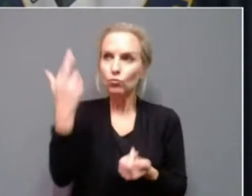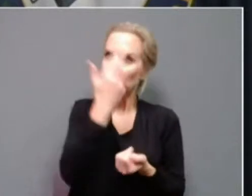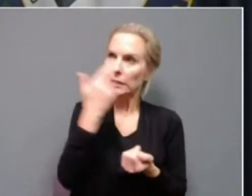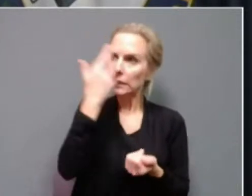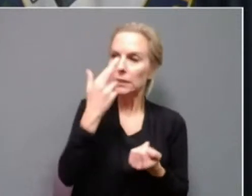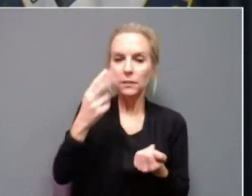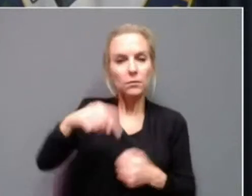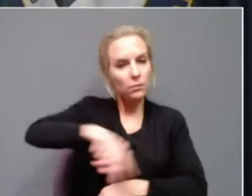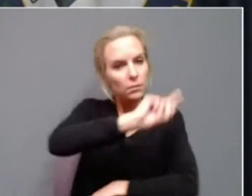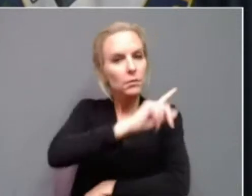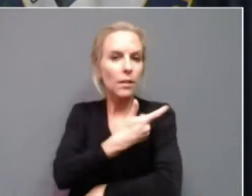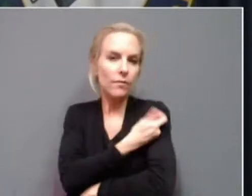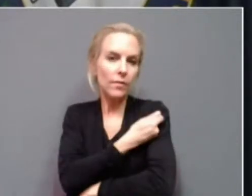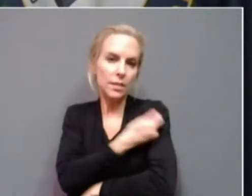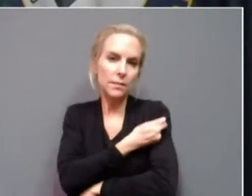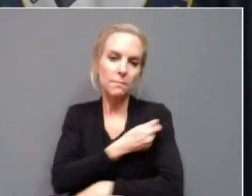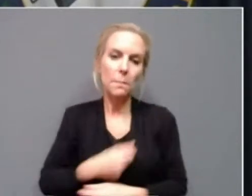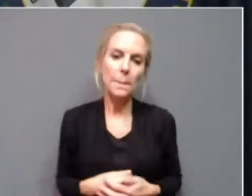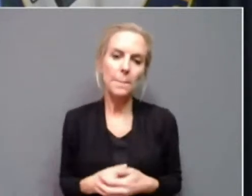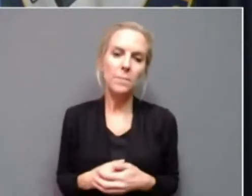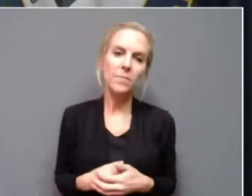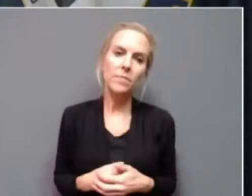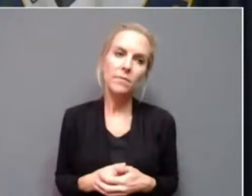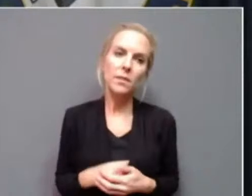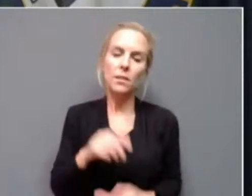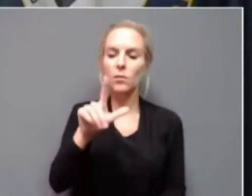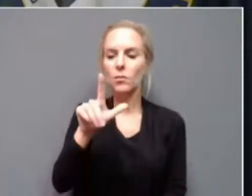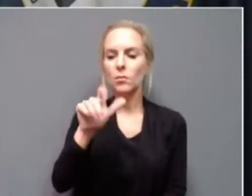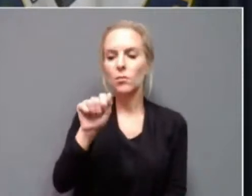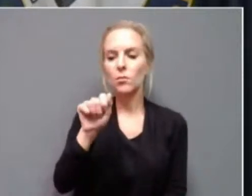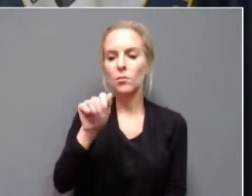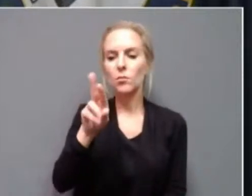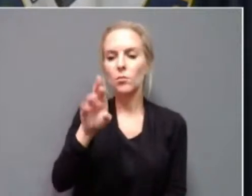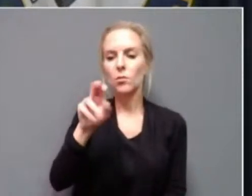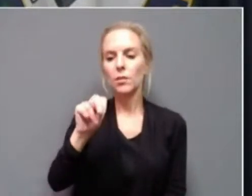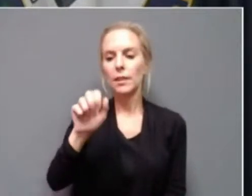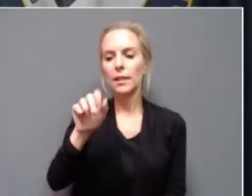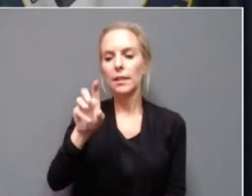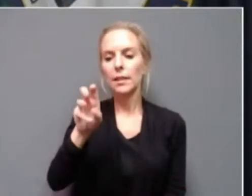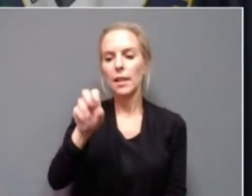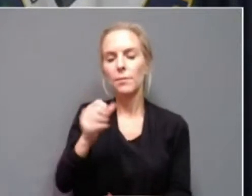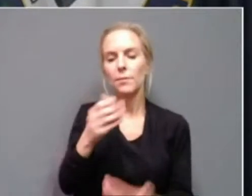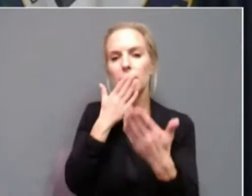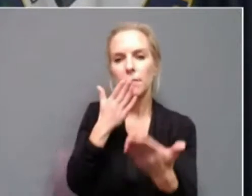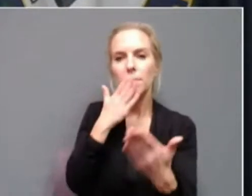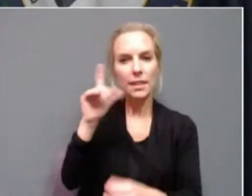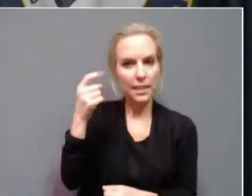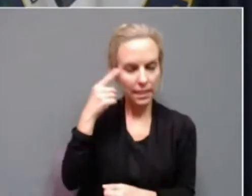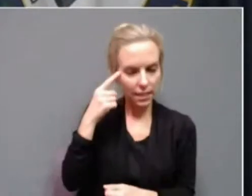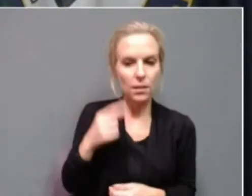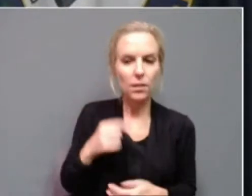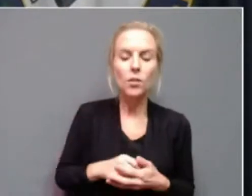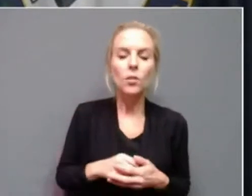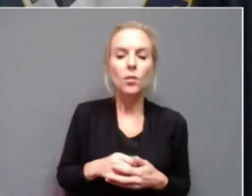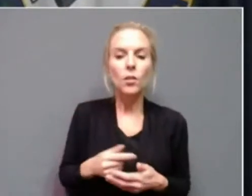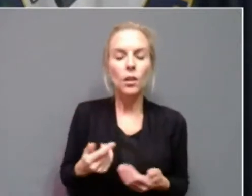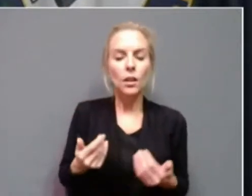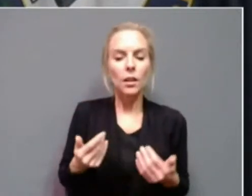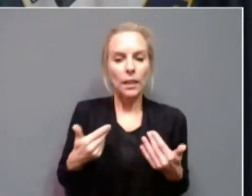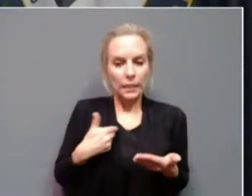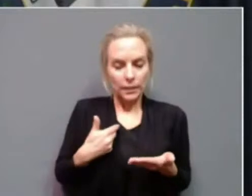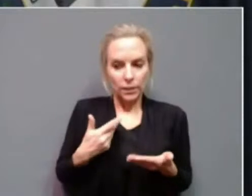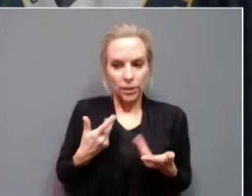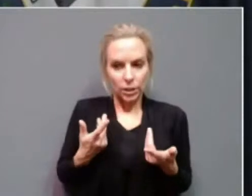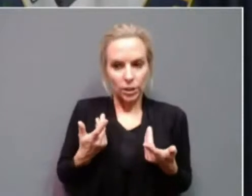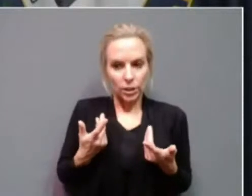vaccine. Lauren Adams. Good afternoon, Governor. We have people money. We have tried to elicit